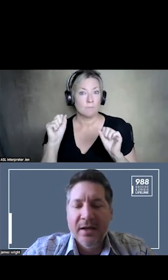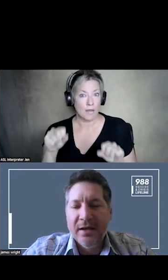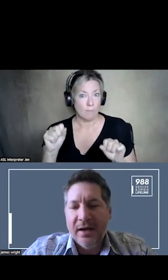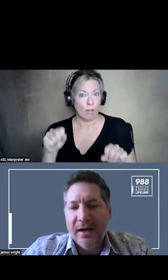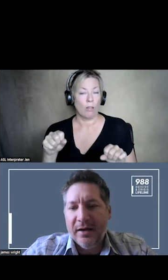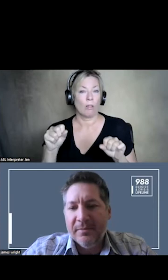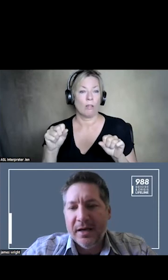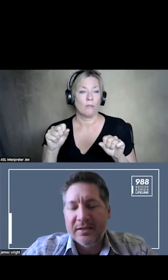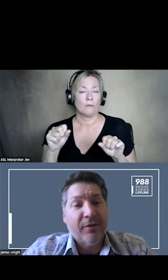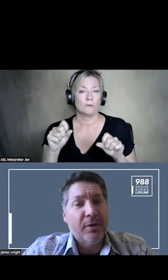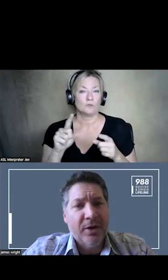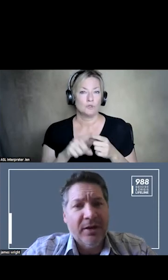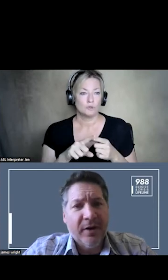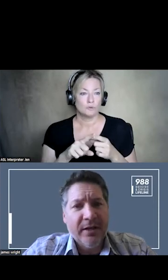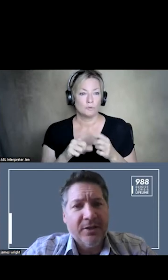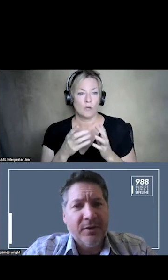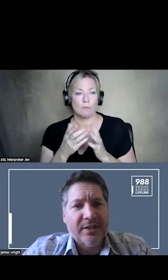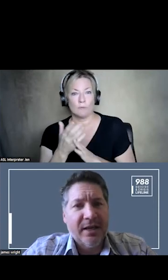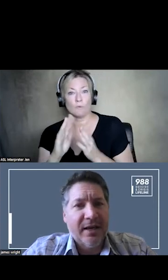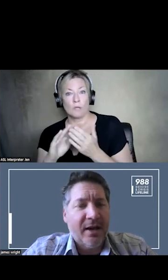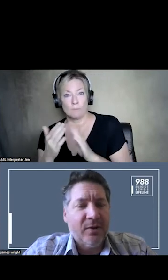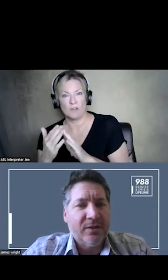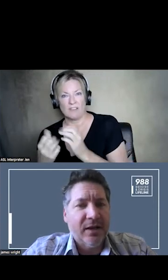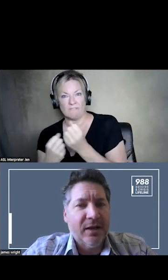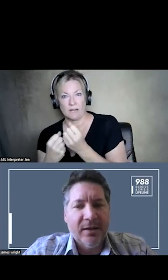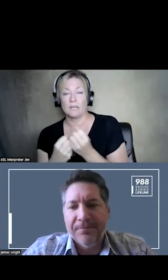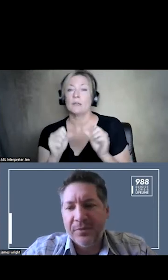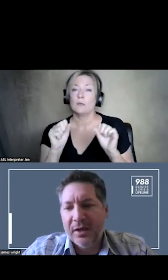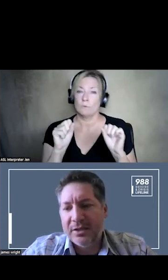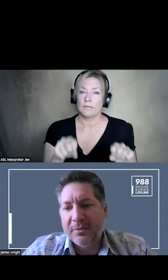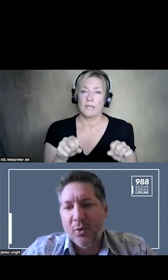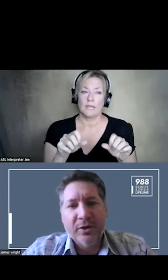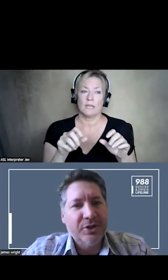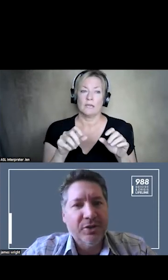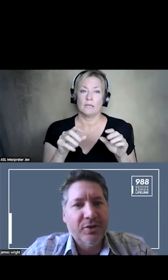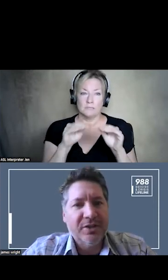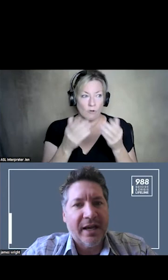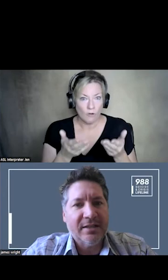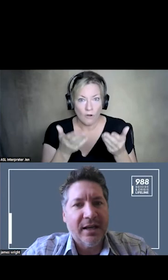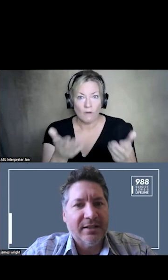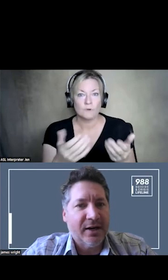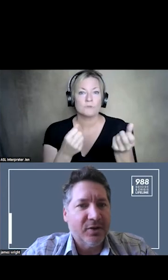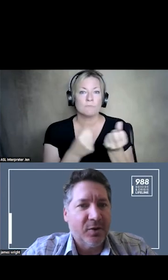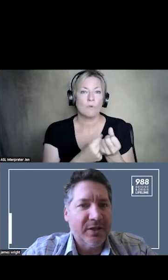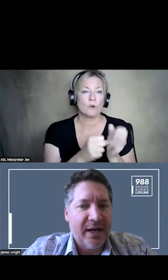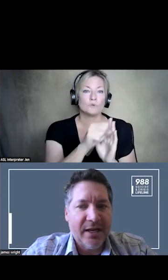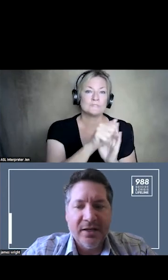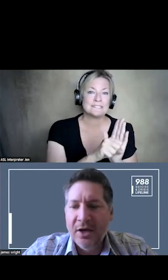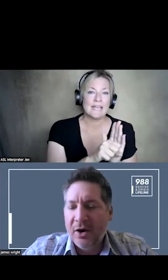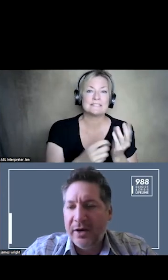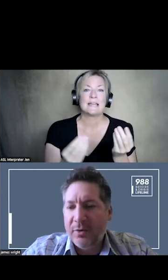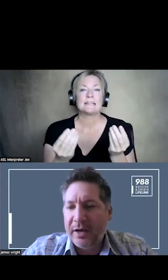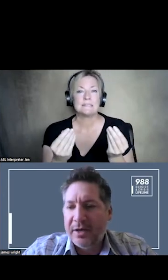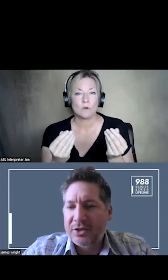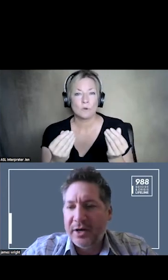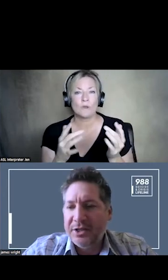the Safer Community funding, to extend out support to states and territories and